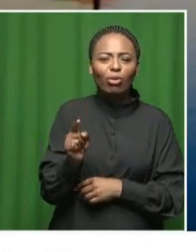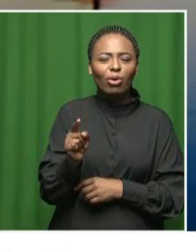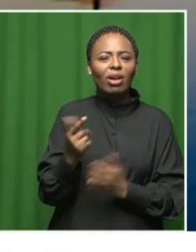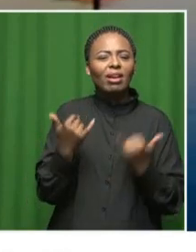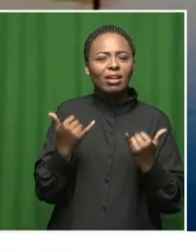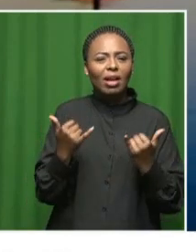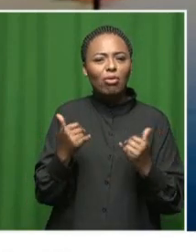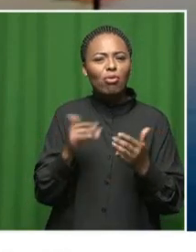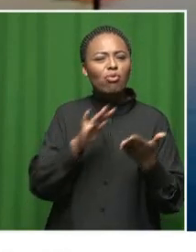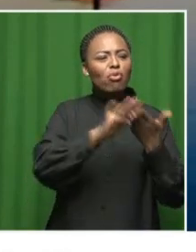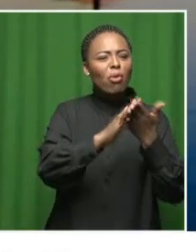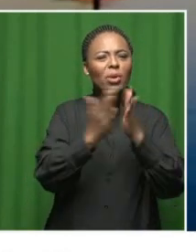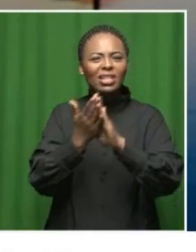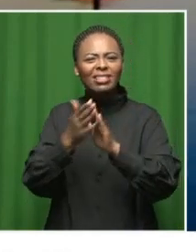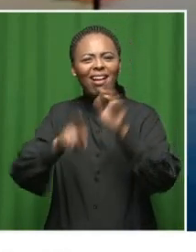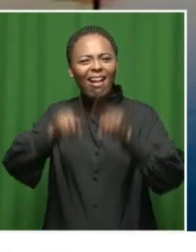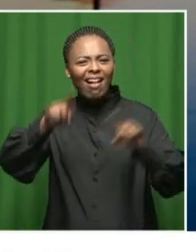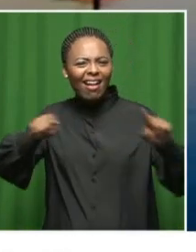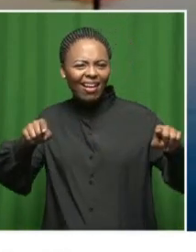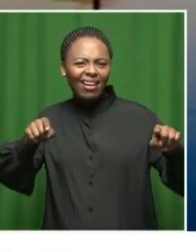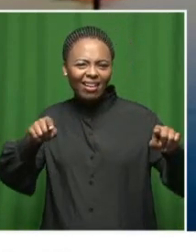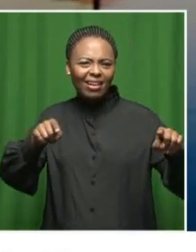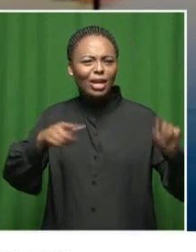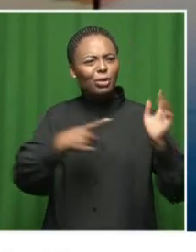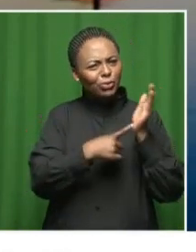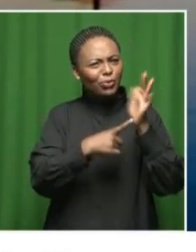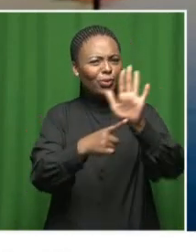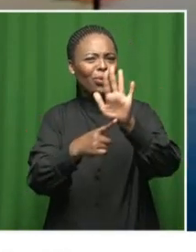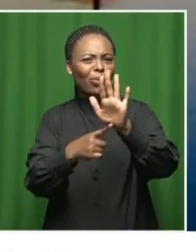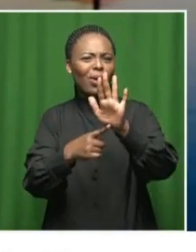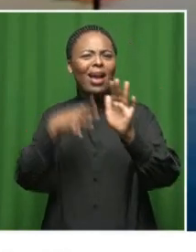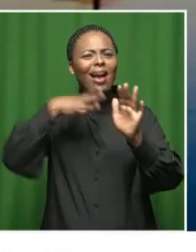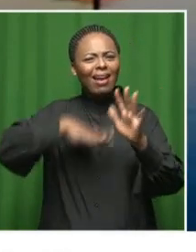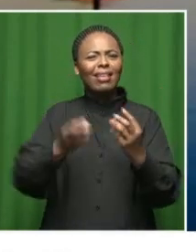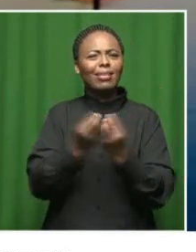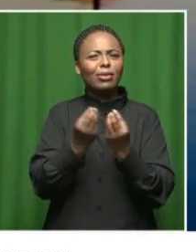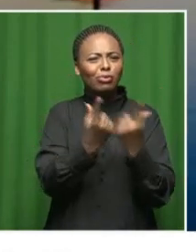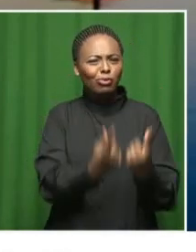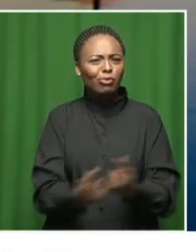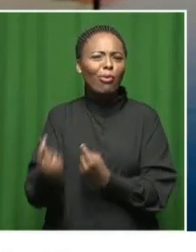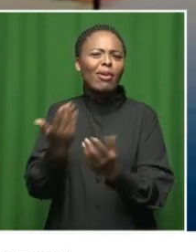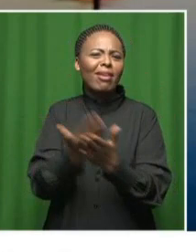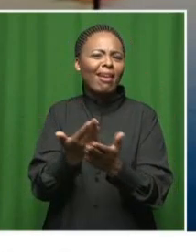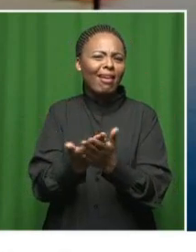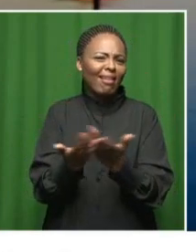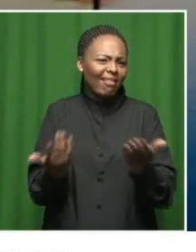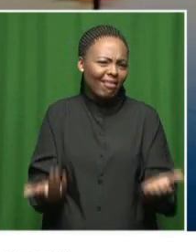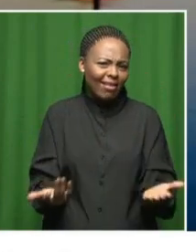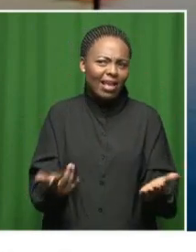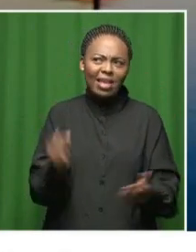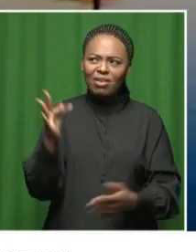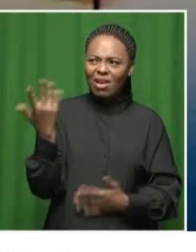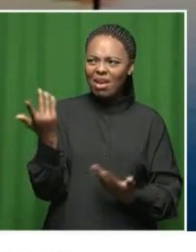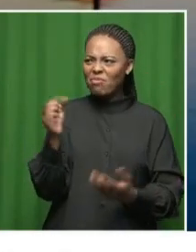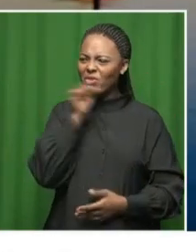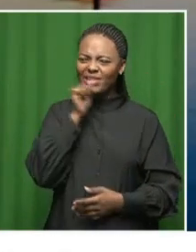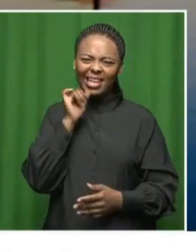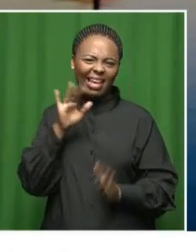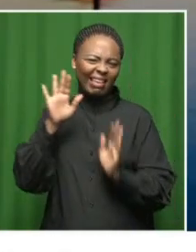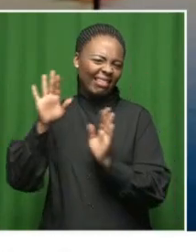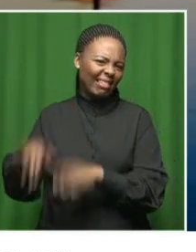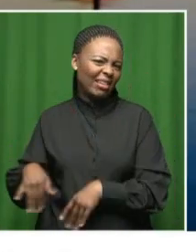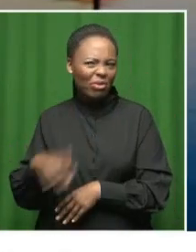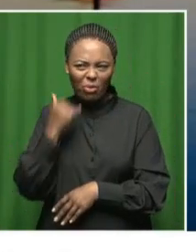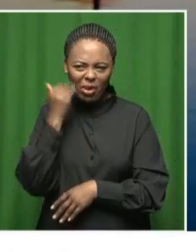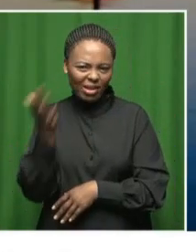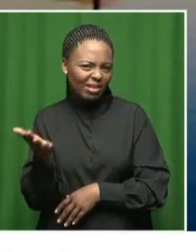to these communities highlight that there are other fields that you can do. You can If you don't want to do music, you can do,